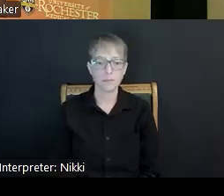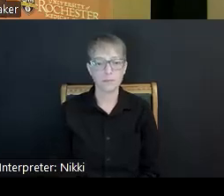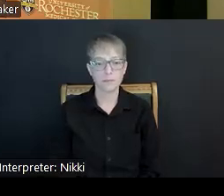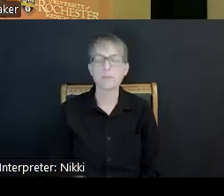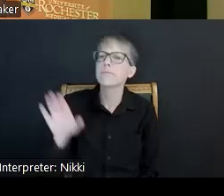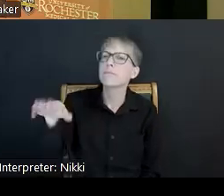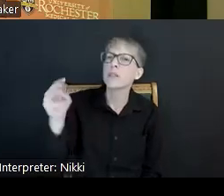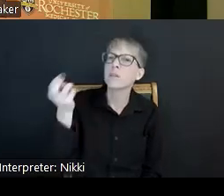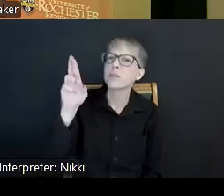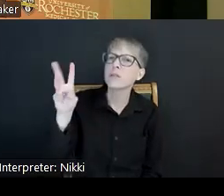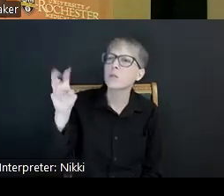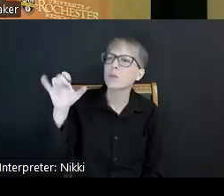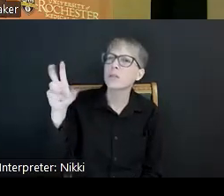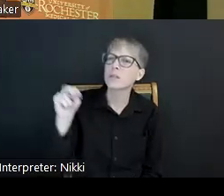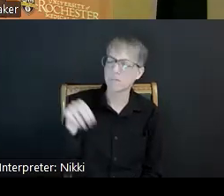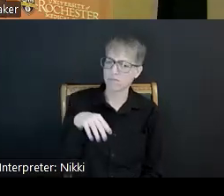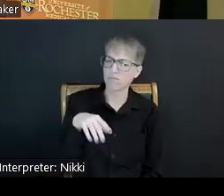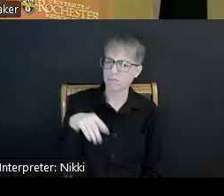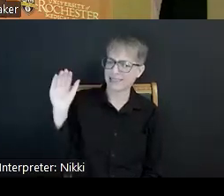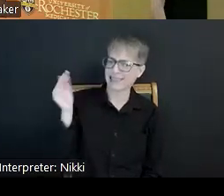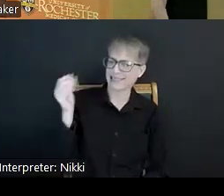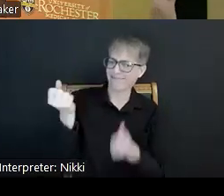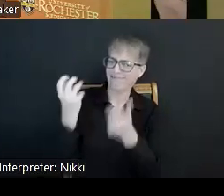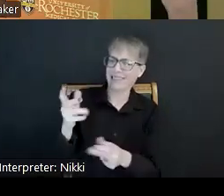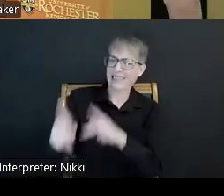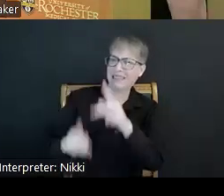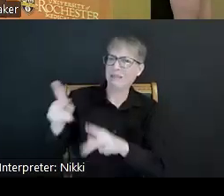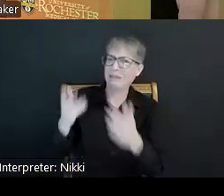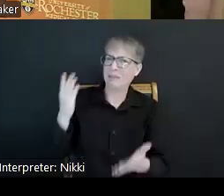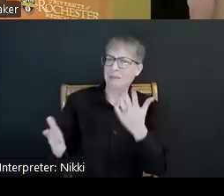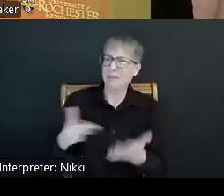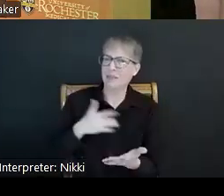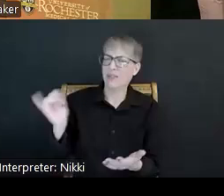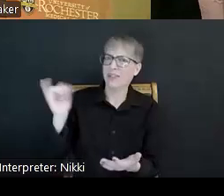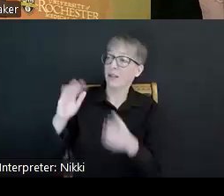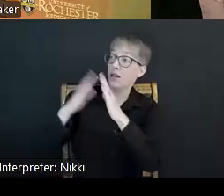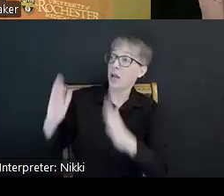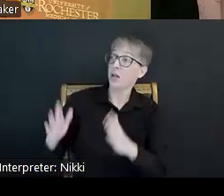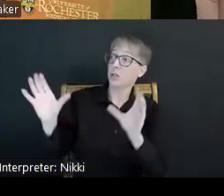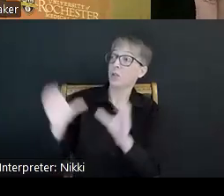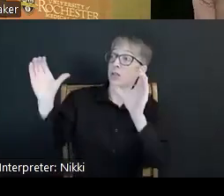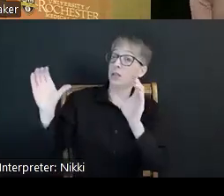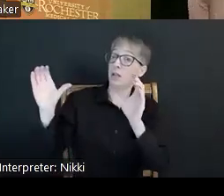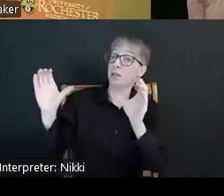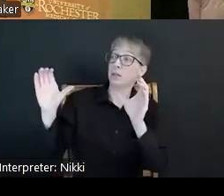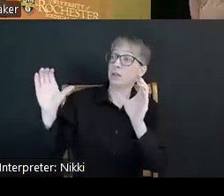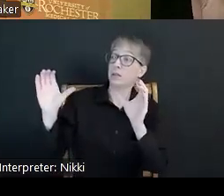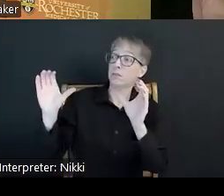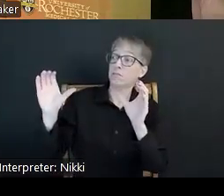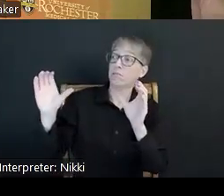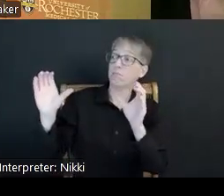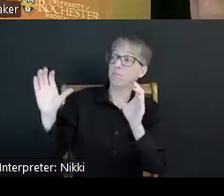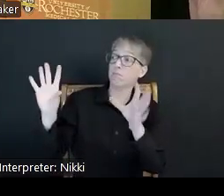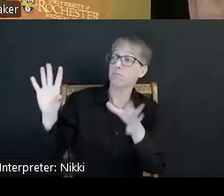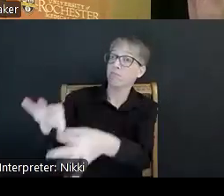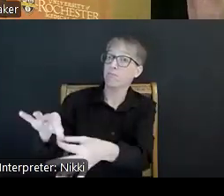Wilson, it seems that many people might have the idea that a housing crisis pertains primarily to a group of